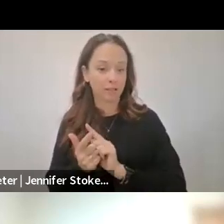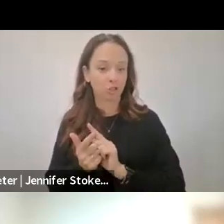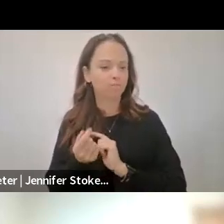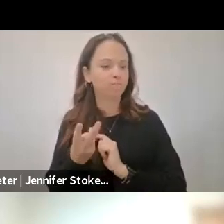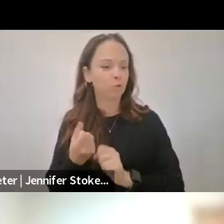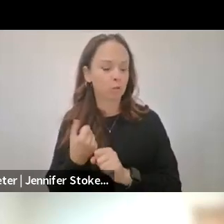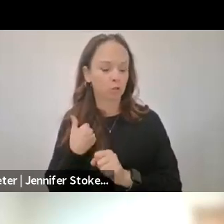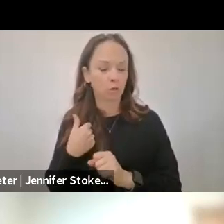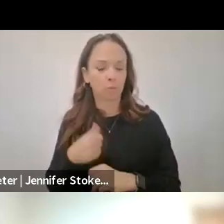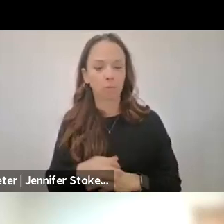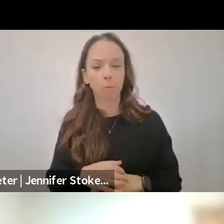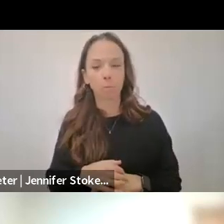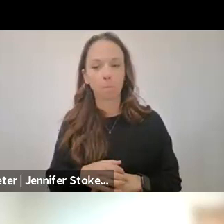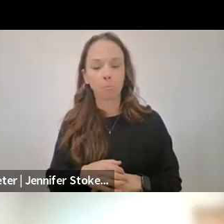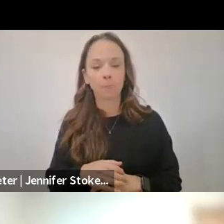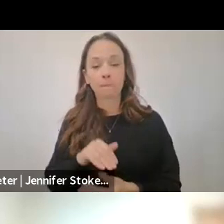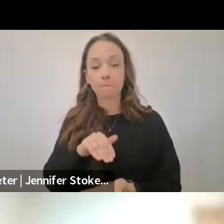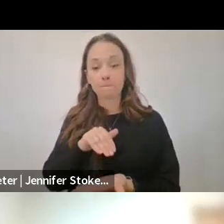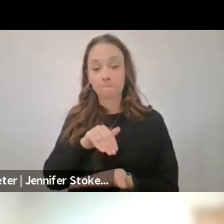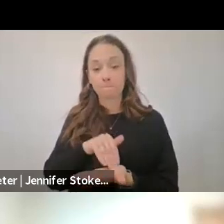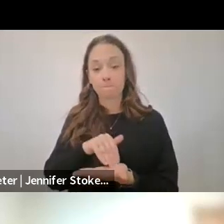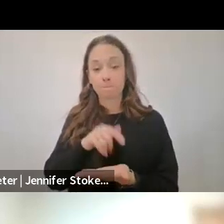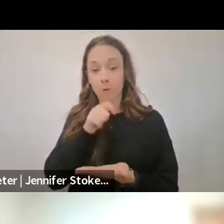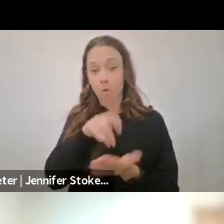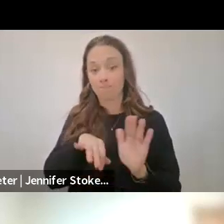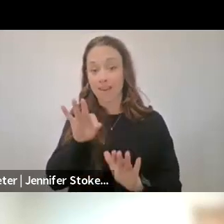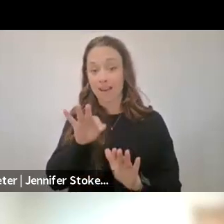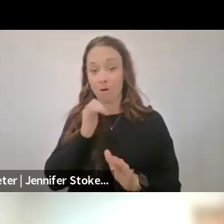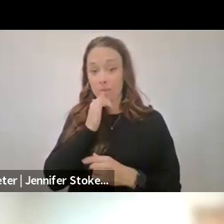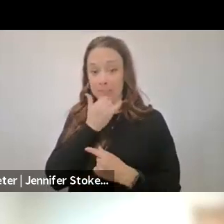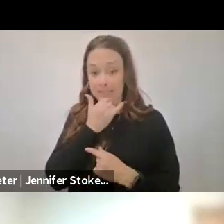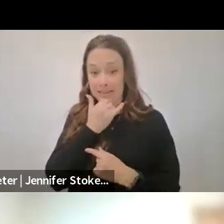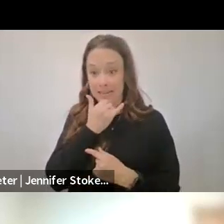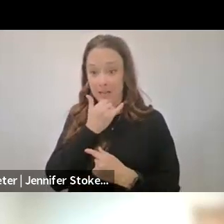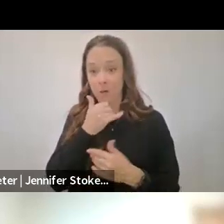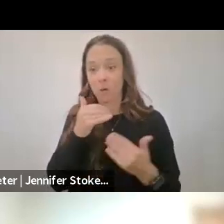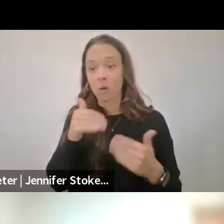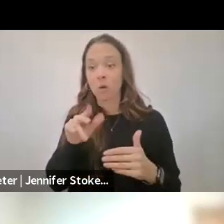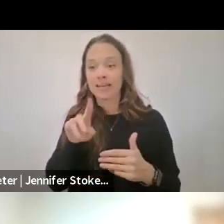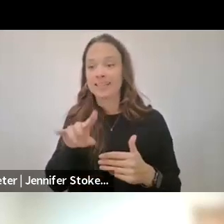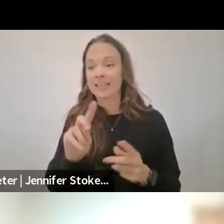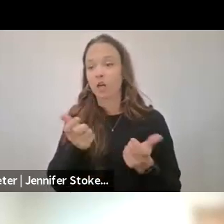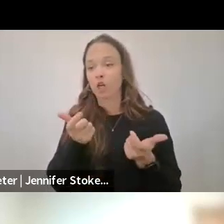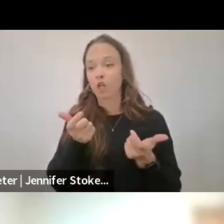And the doctor that actually discovered the mistake did a huge